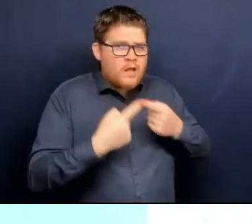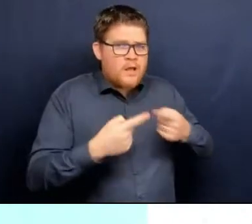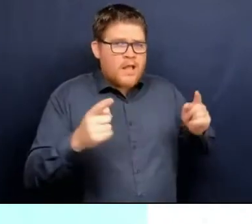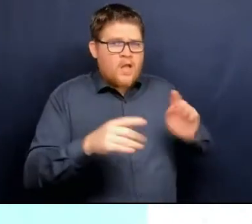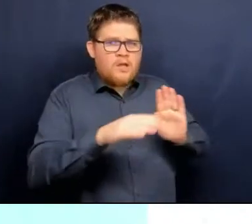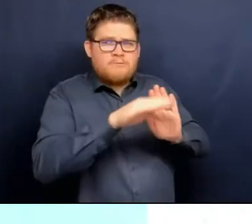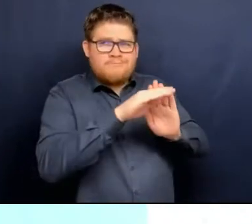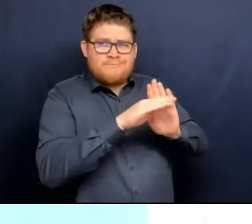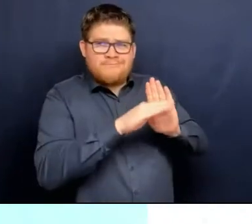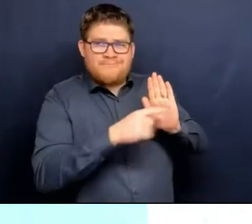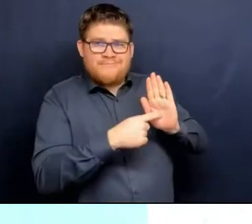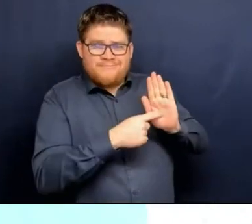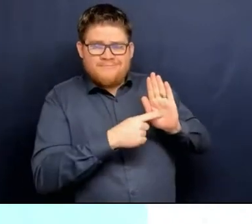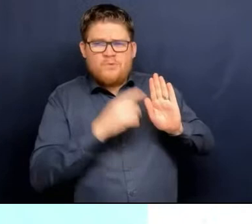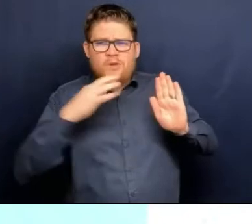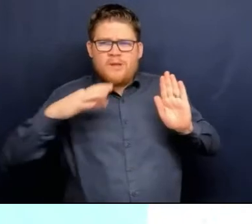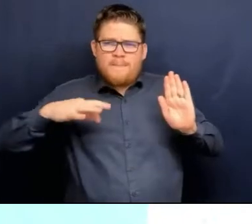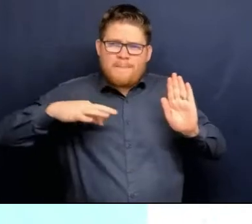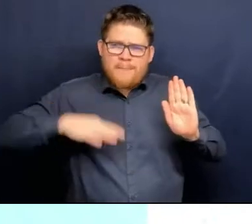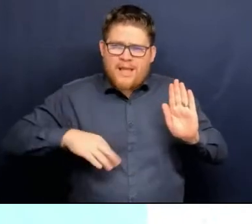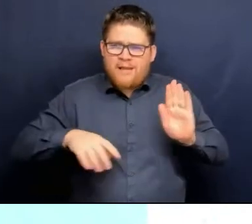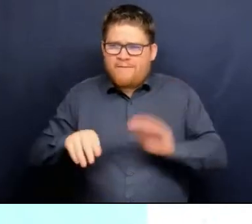The second is confidence.